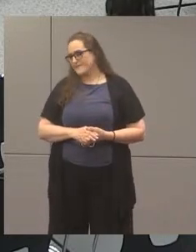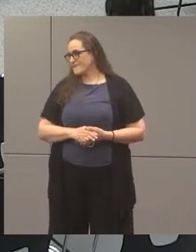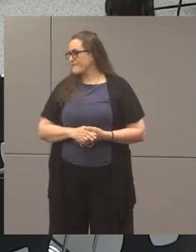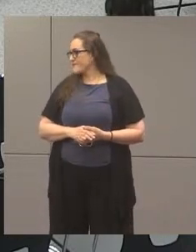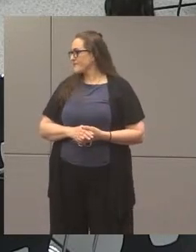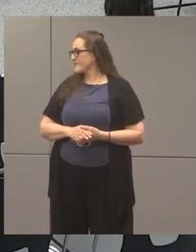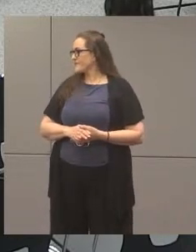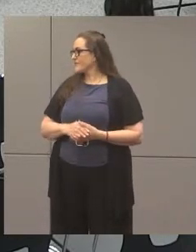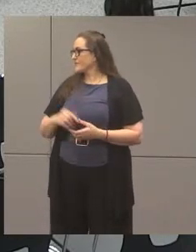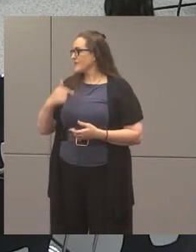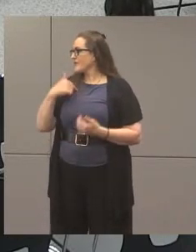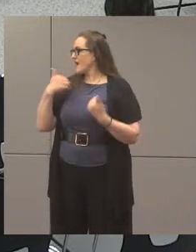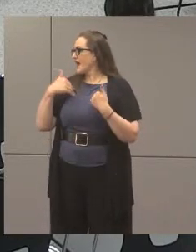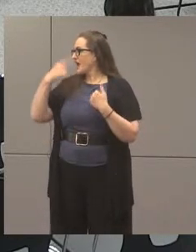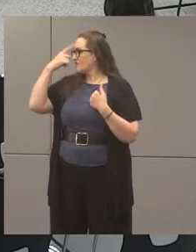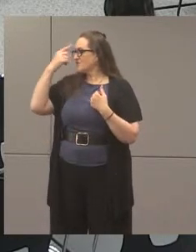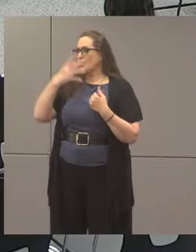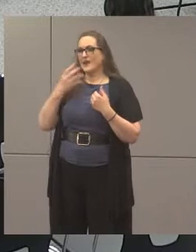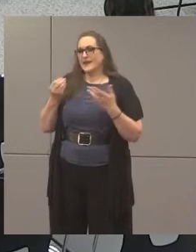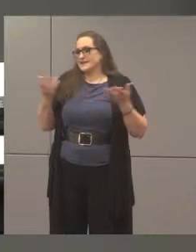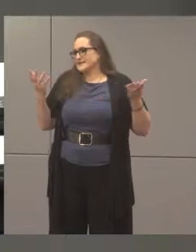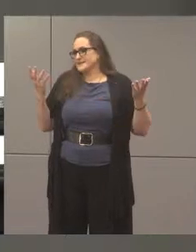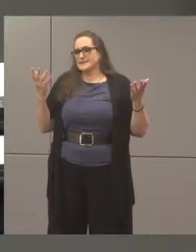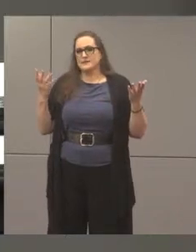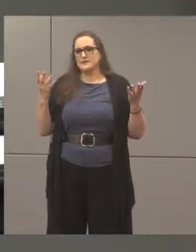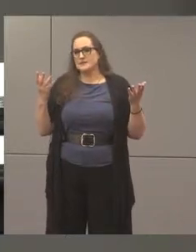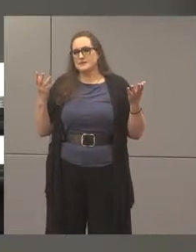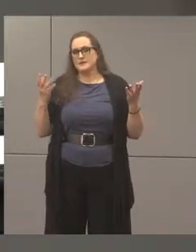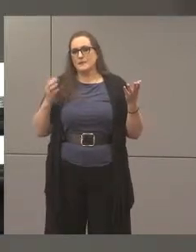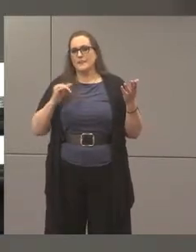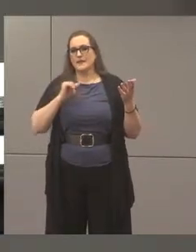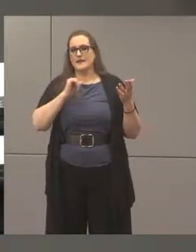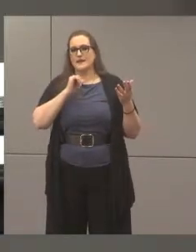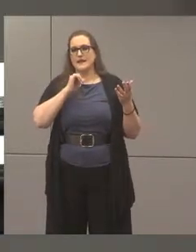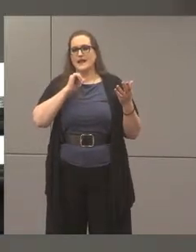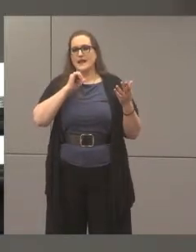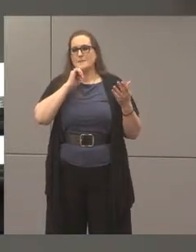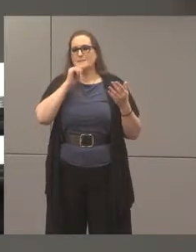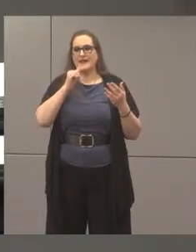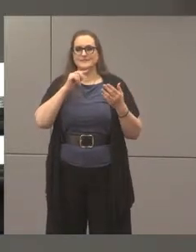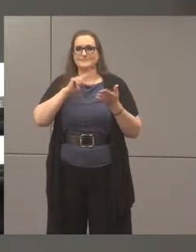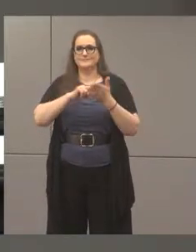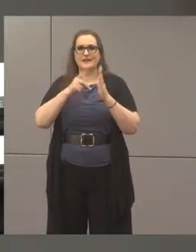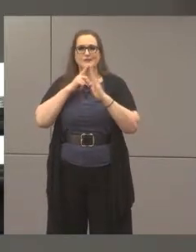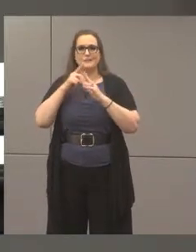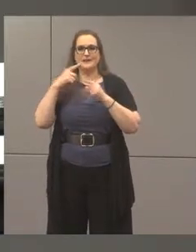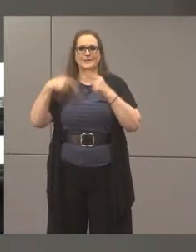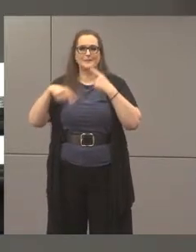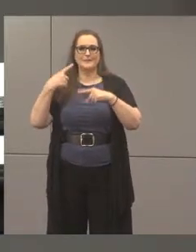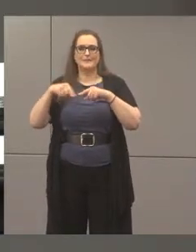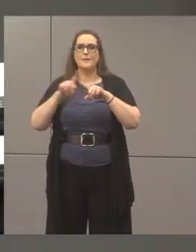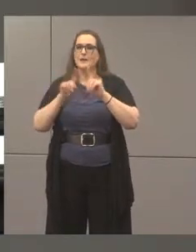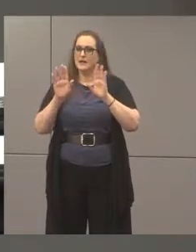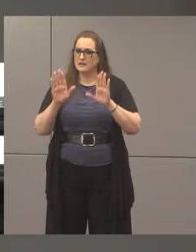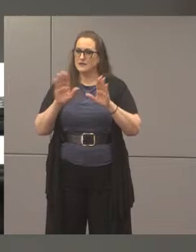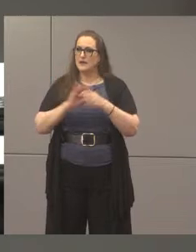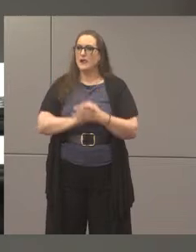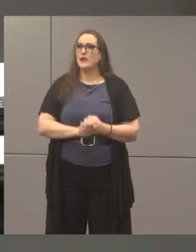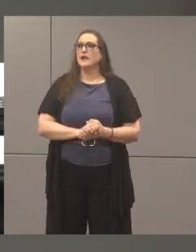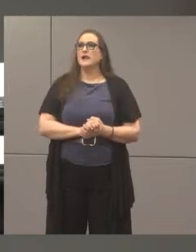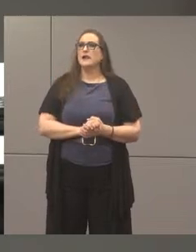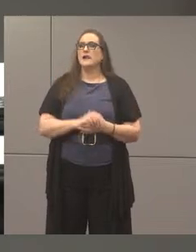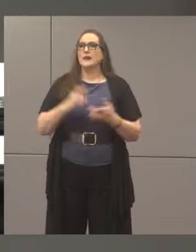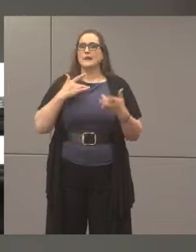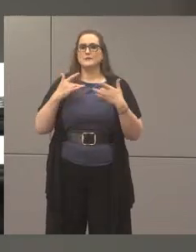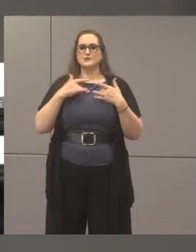I have a thought, and it's not to be combative at all, but I'm